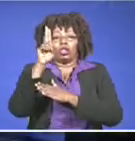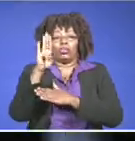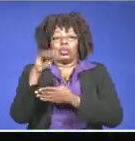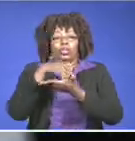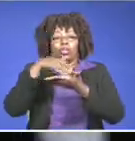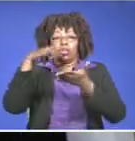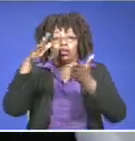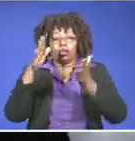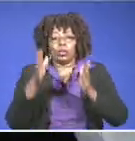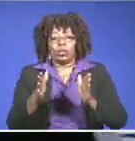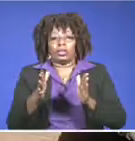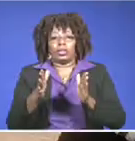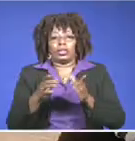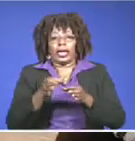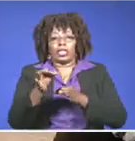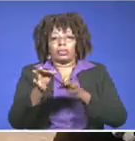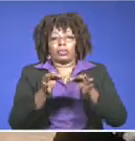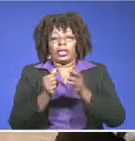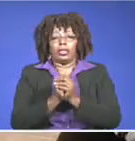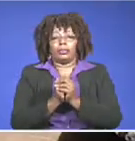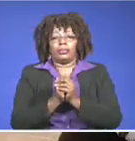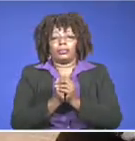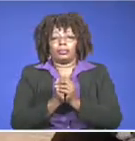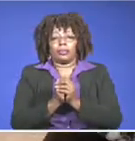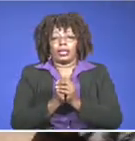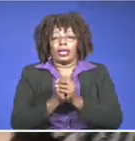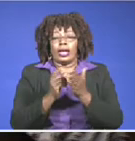Natino Thompson explained. It's a semester.